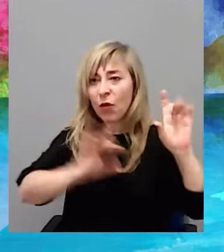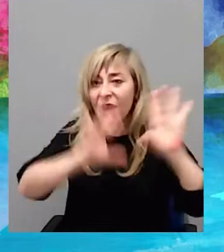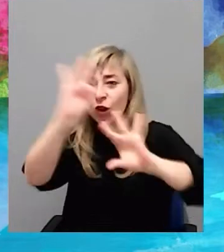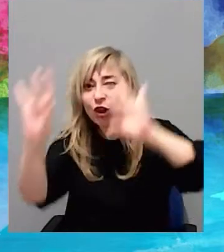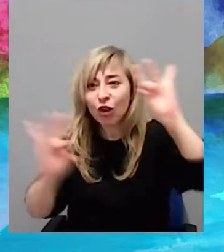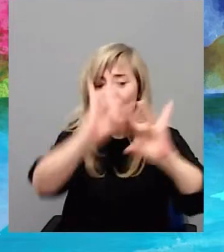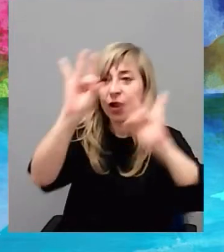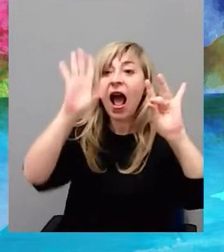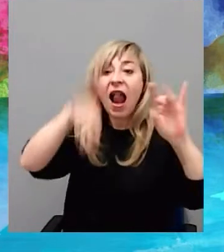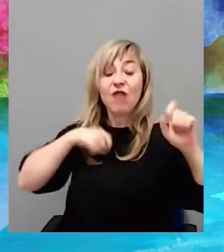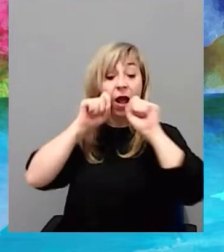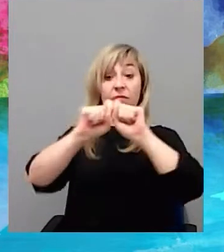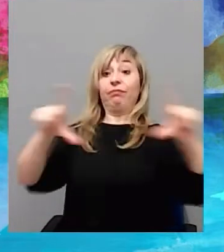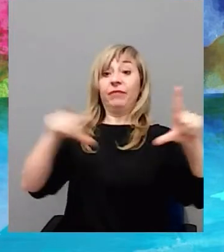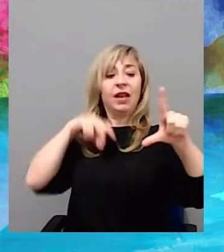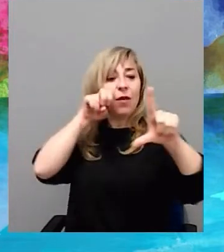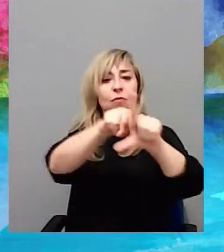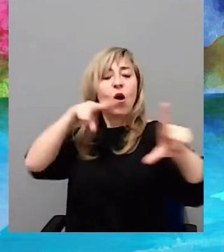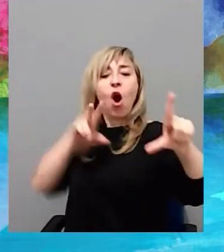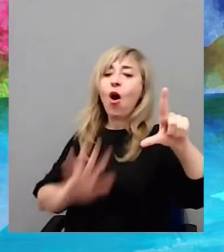improve decision taking,